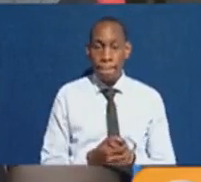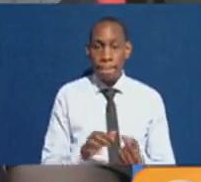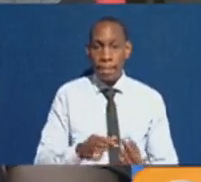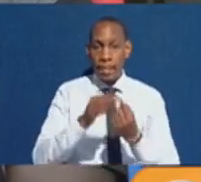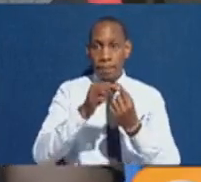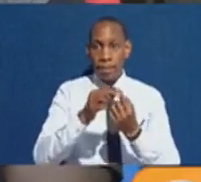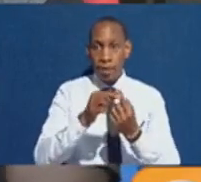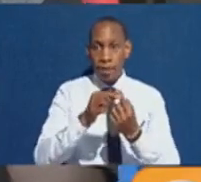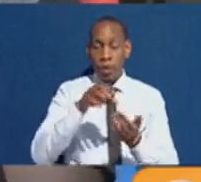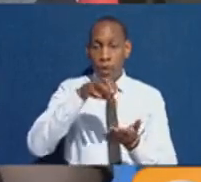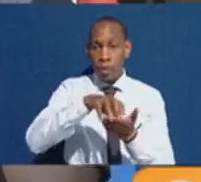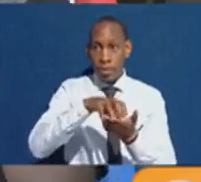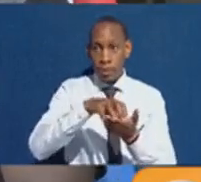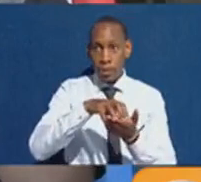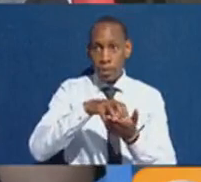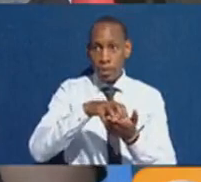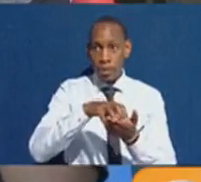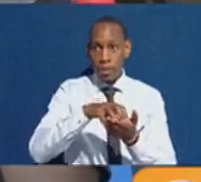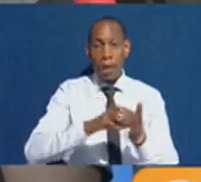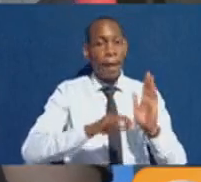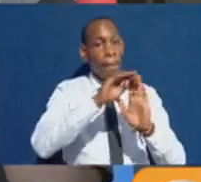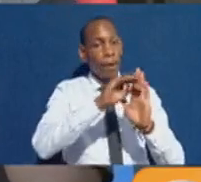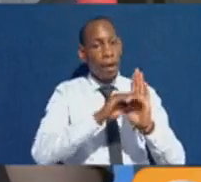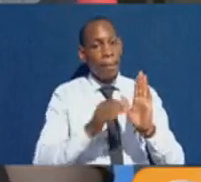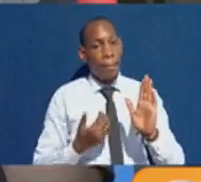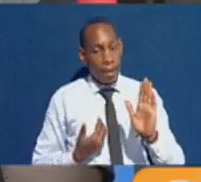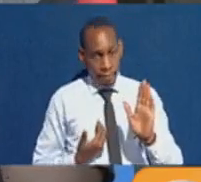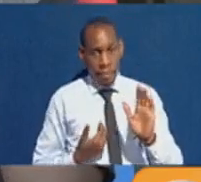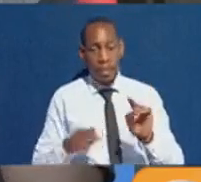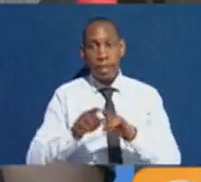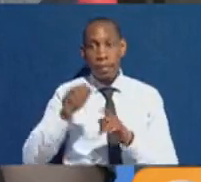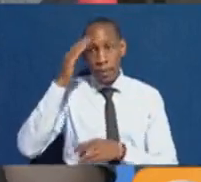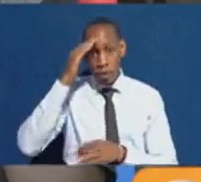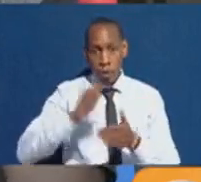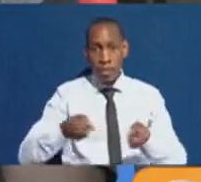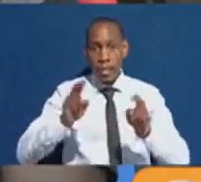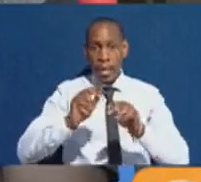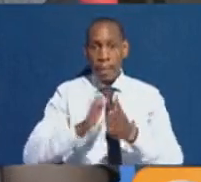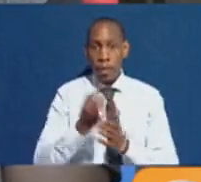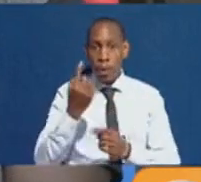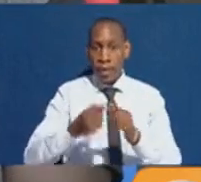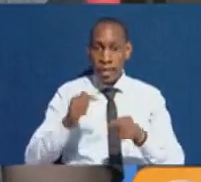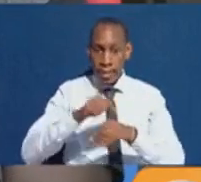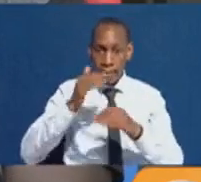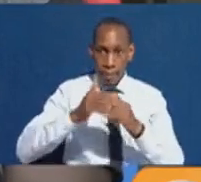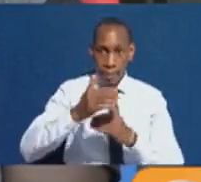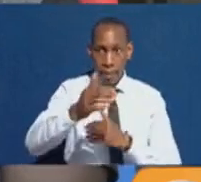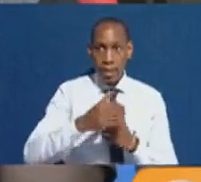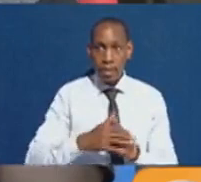Especially in a scenario where we have a calendar and we know what is going to happen in a year's time,